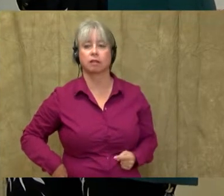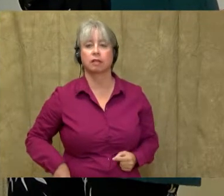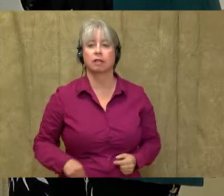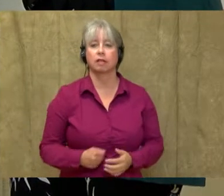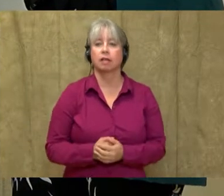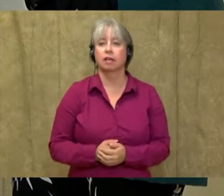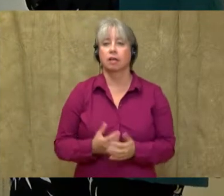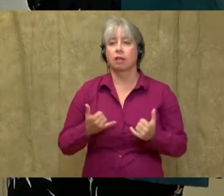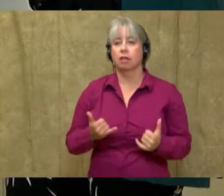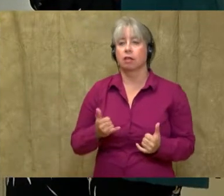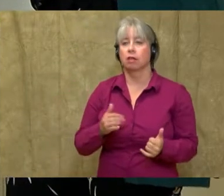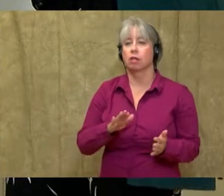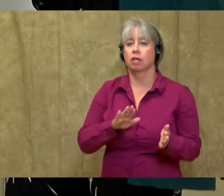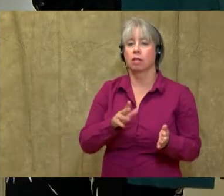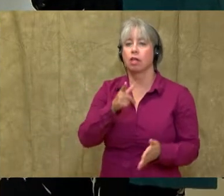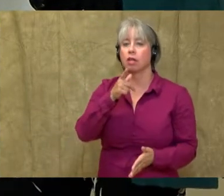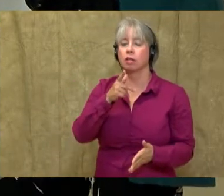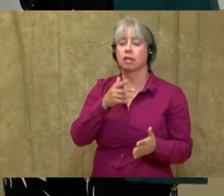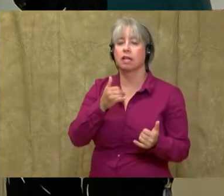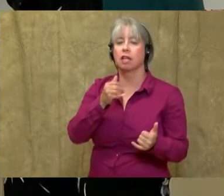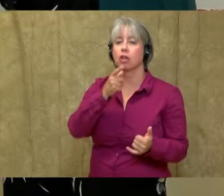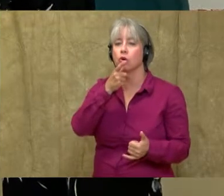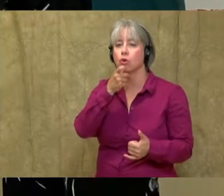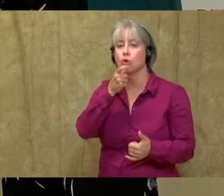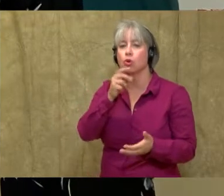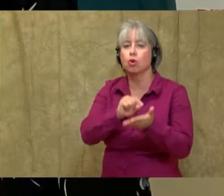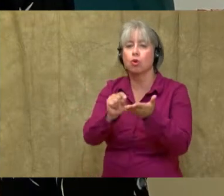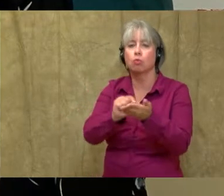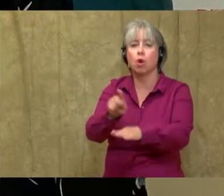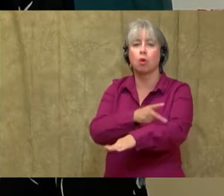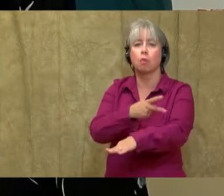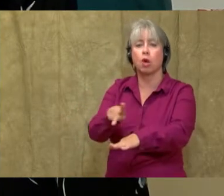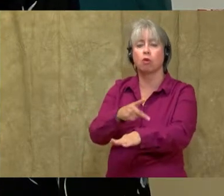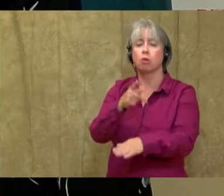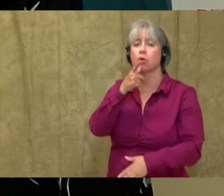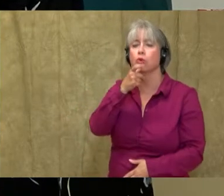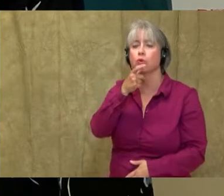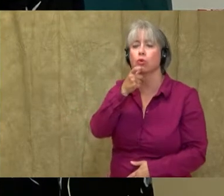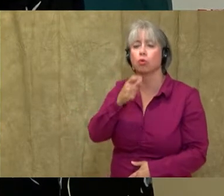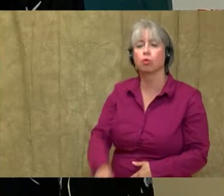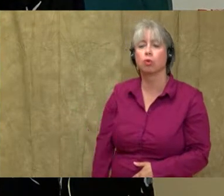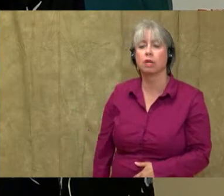Okay, who wrote this poem?